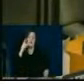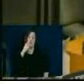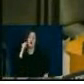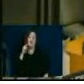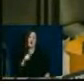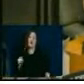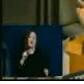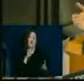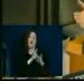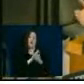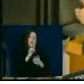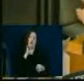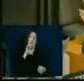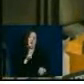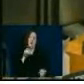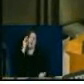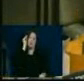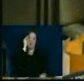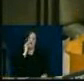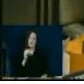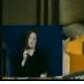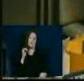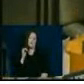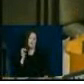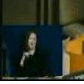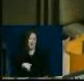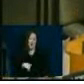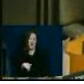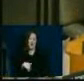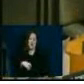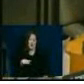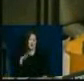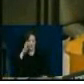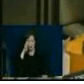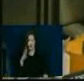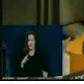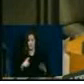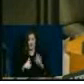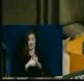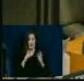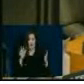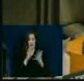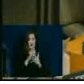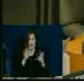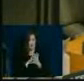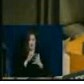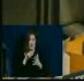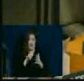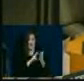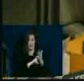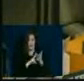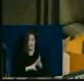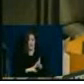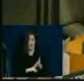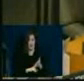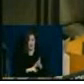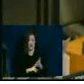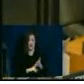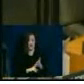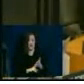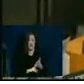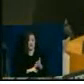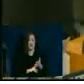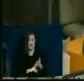they asked for the opinion. Right. And that created an legal ambiguity in this contract, which